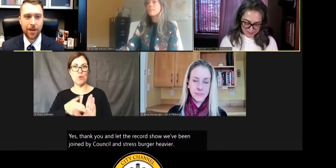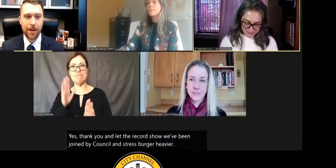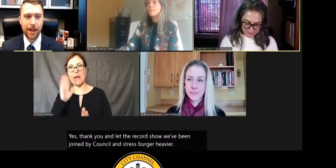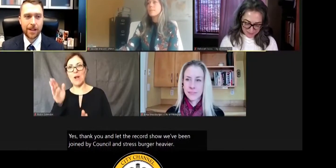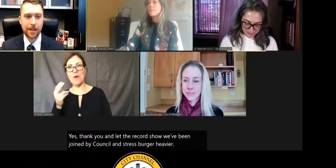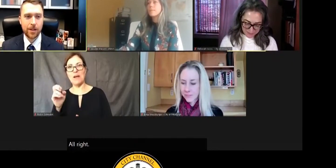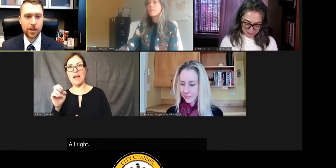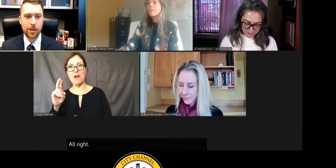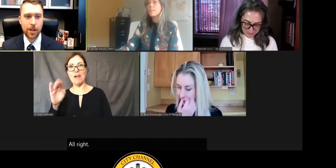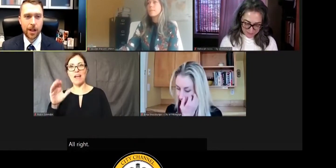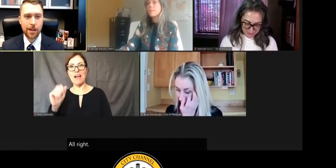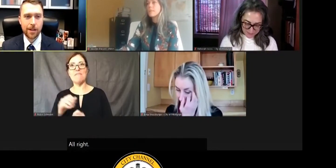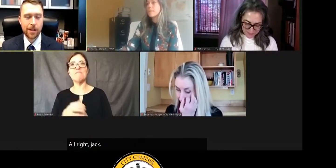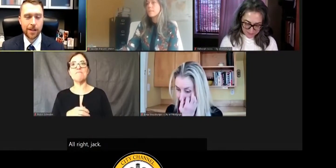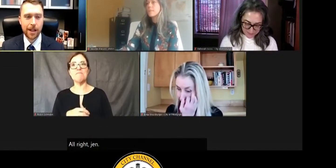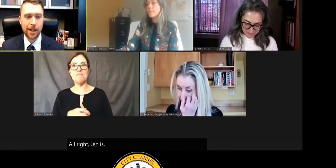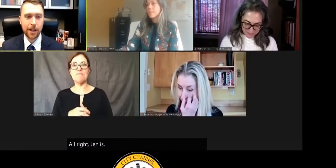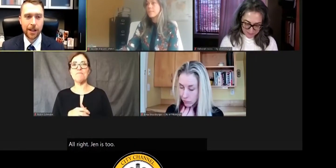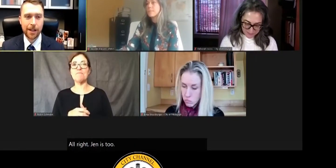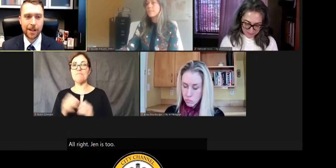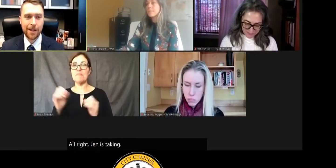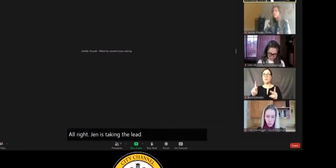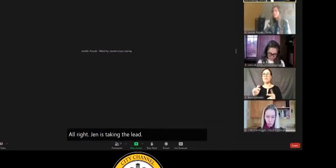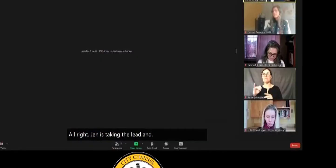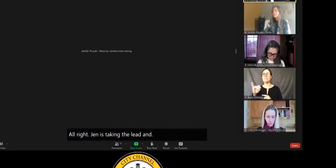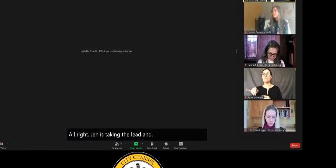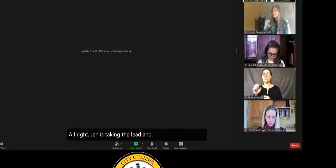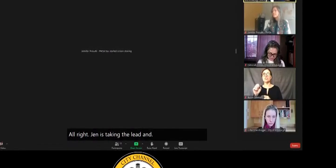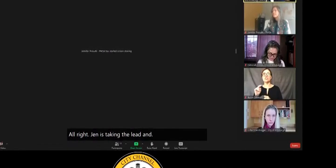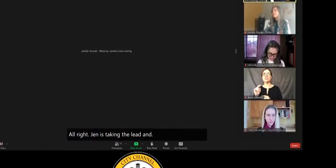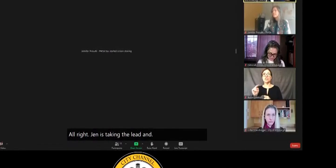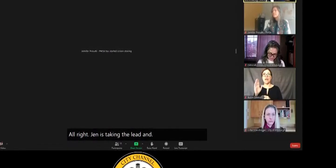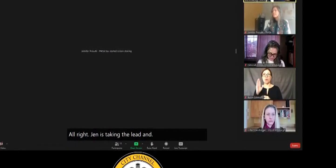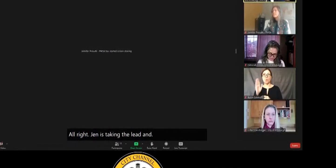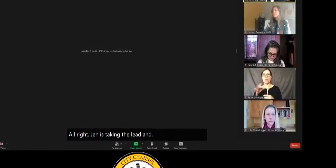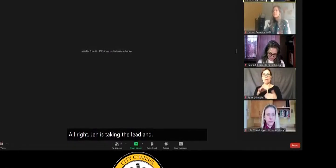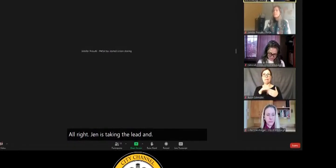All right. Jen is taking the lead in